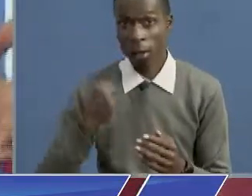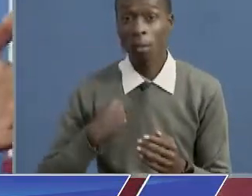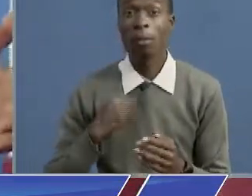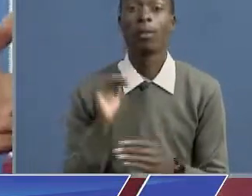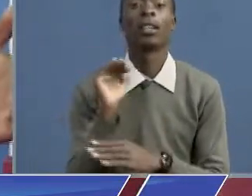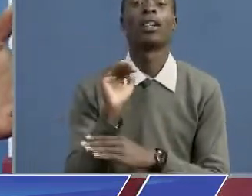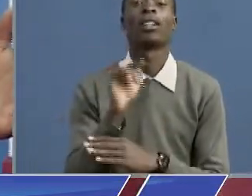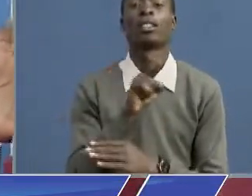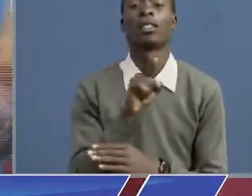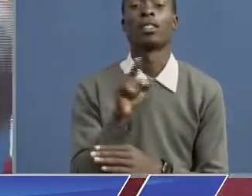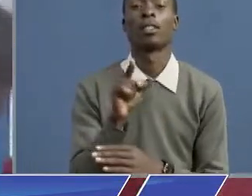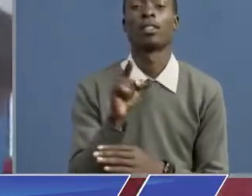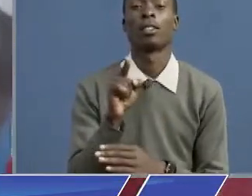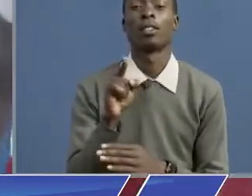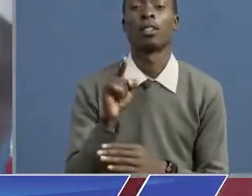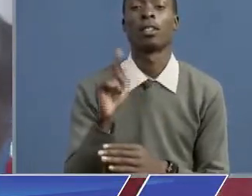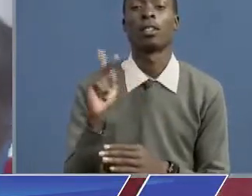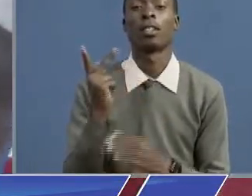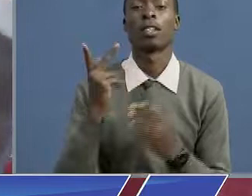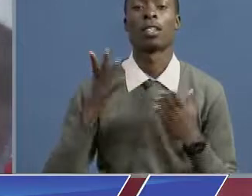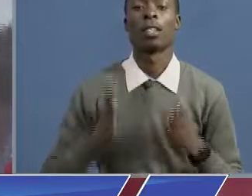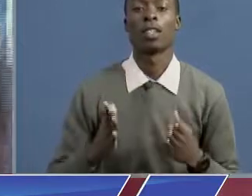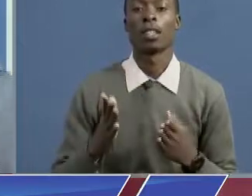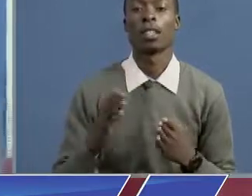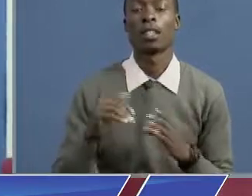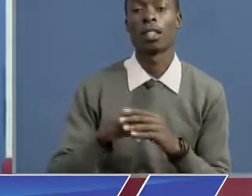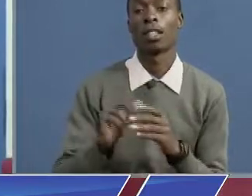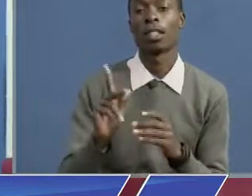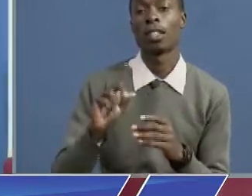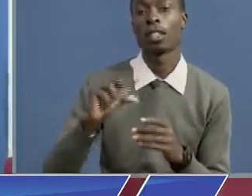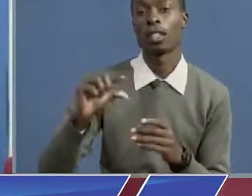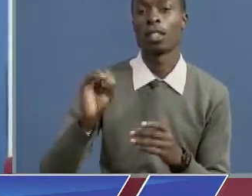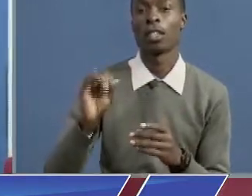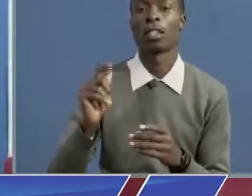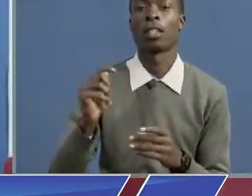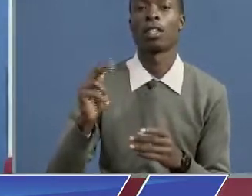niwaulize wananchi wa kule Githurai,